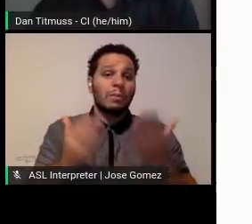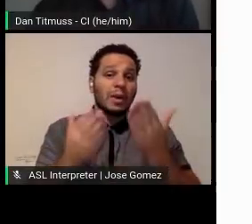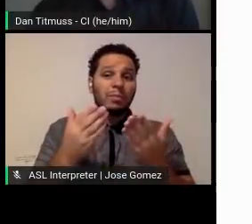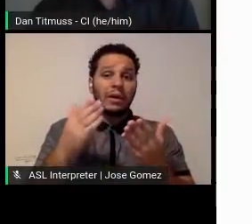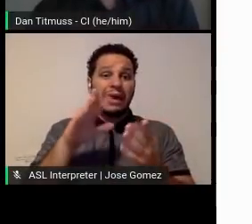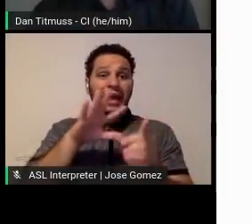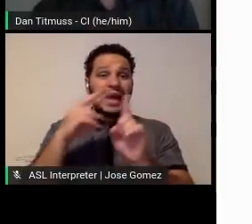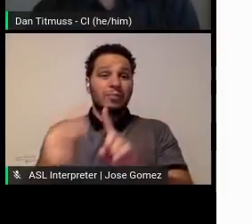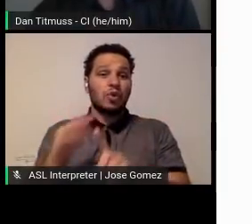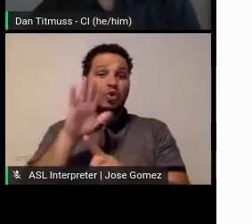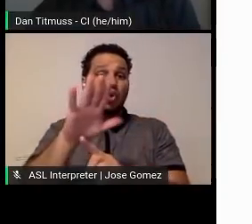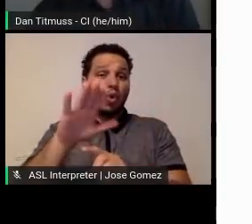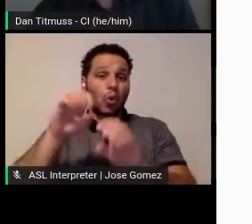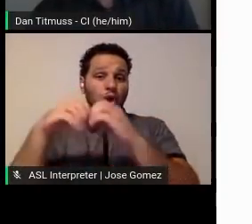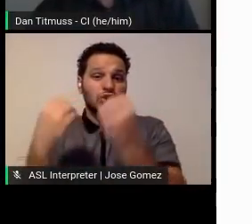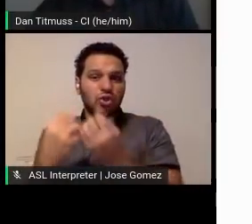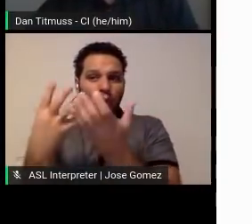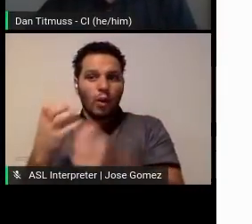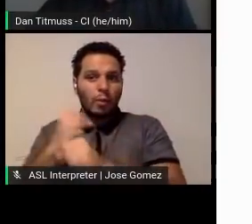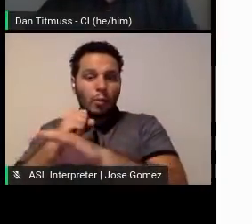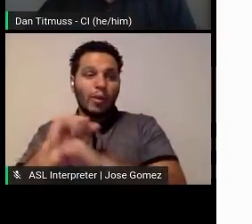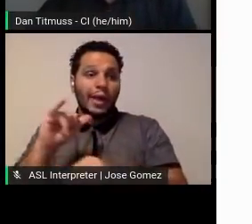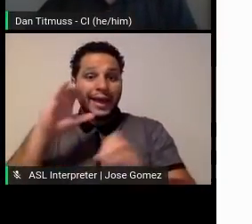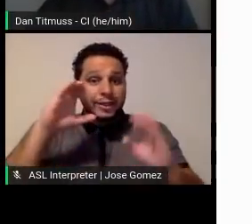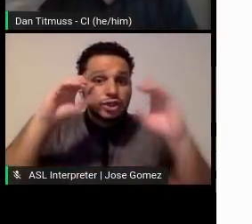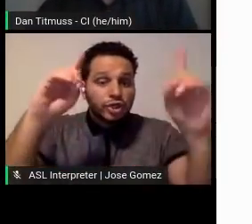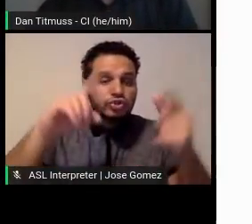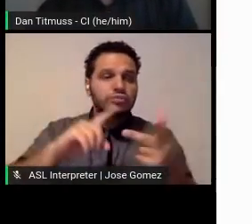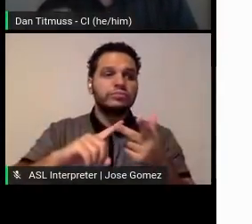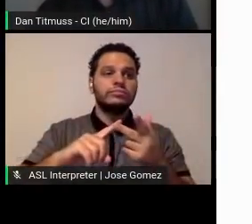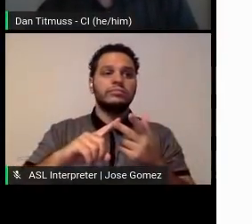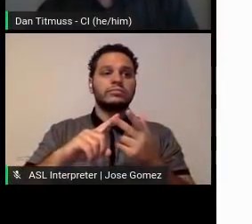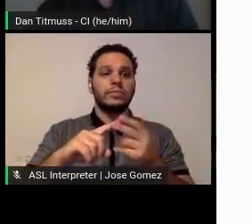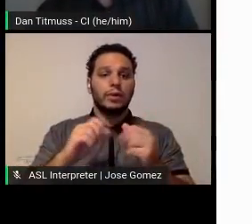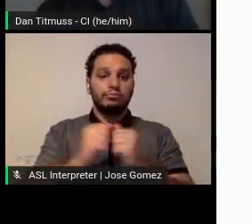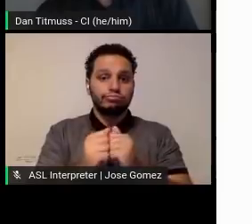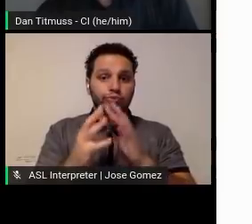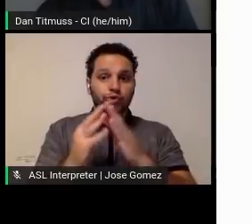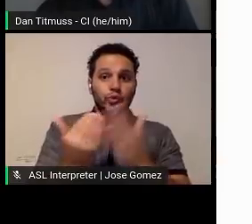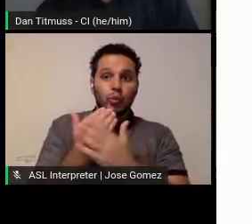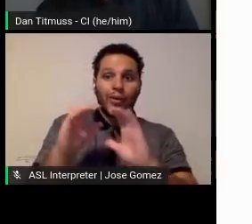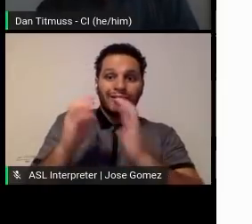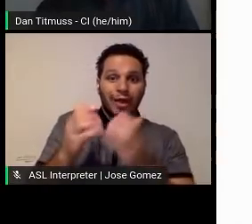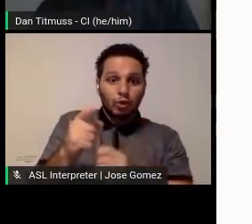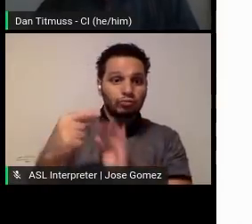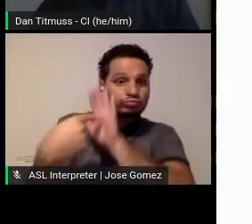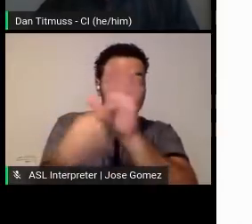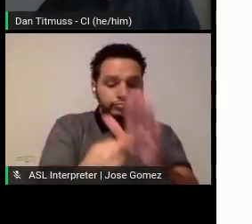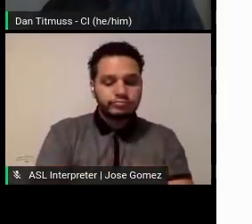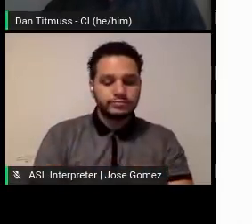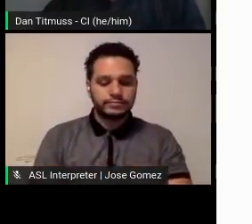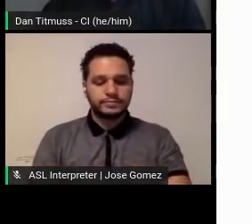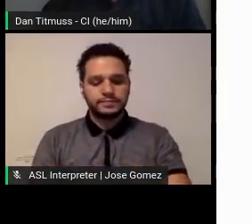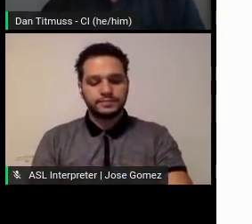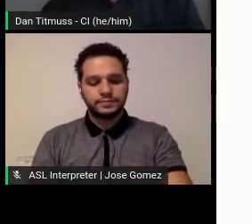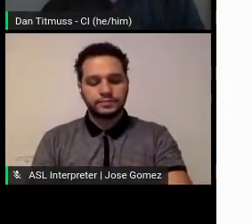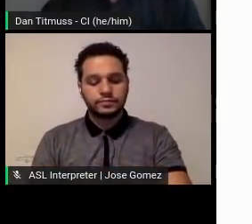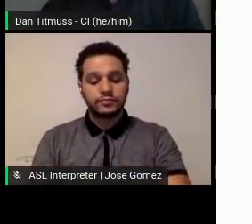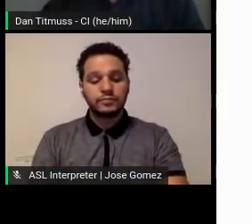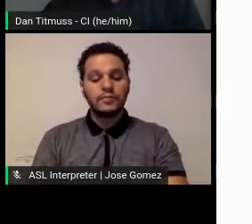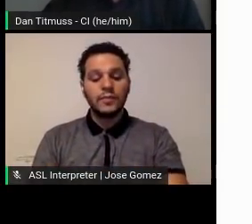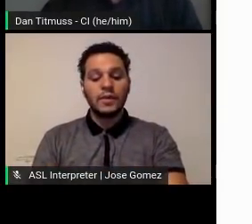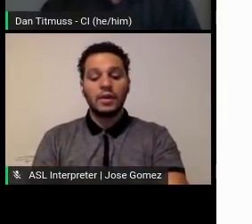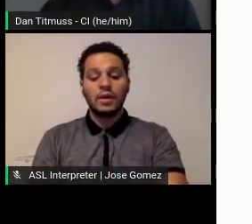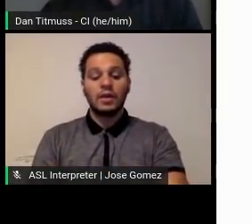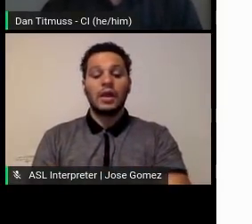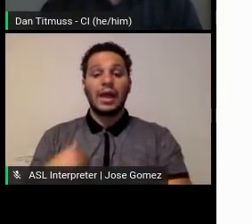of your organization that you want to promote, like education or maybe some classes that you're presenting. The thing I recommend here is getting into